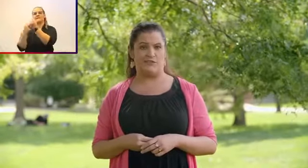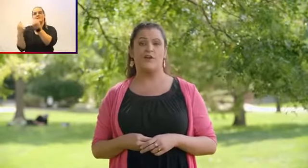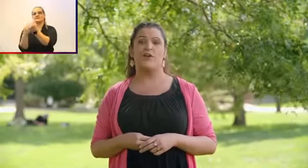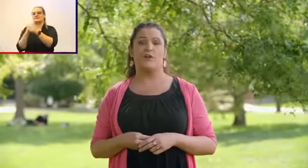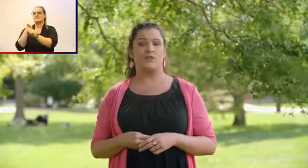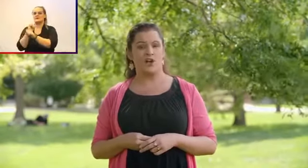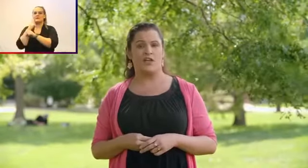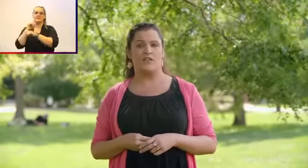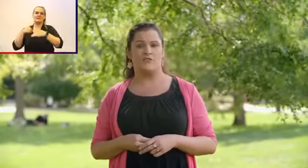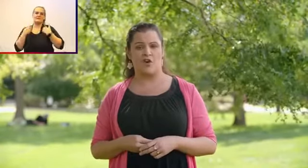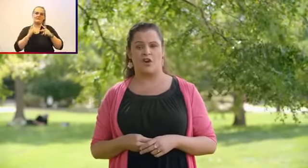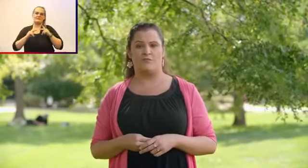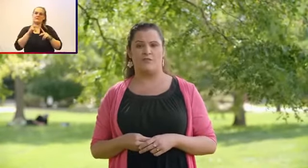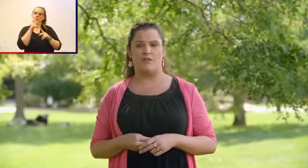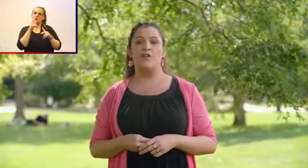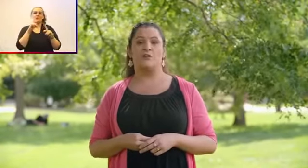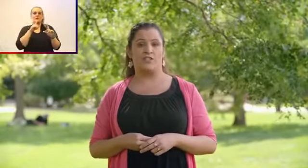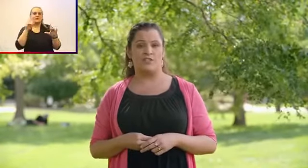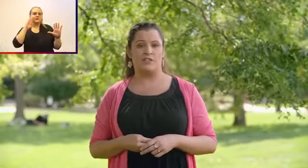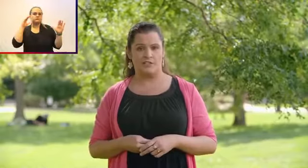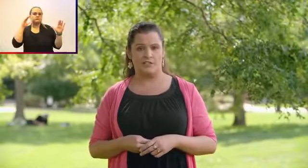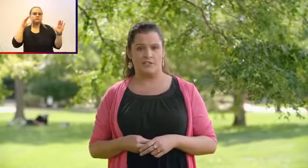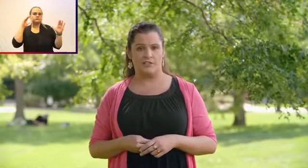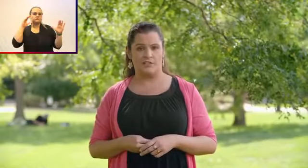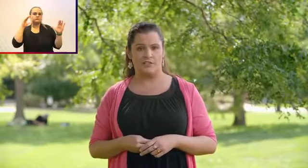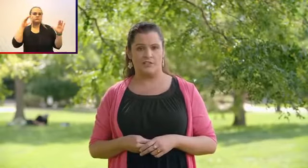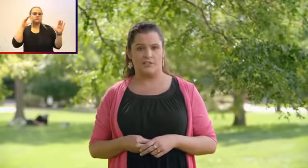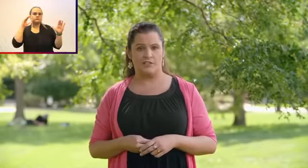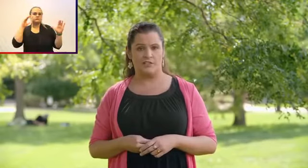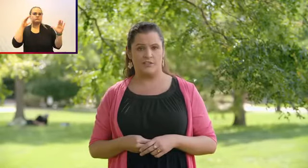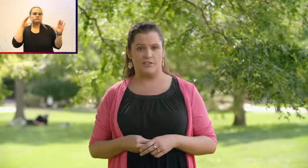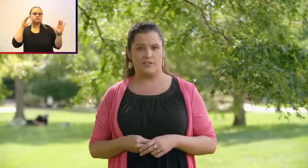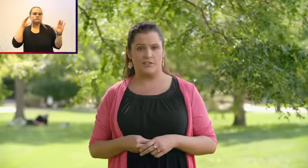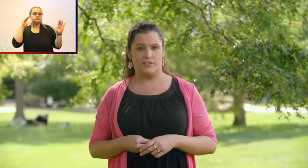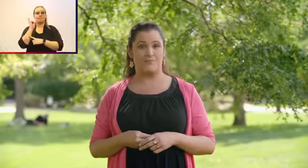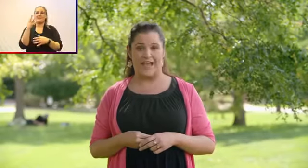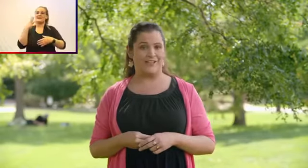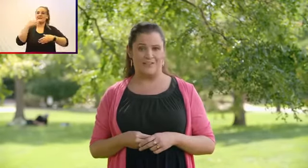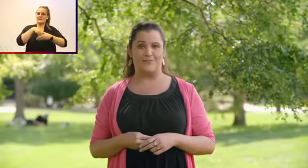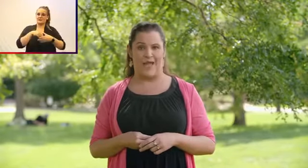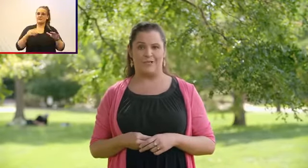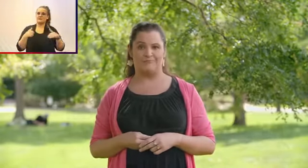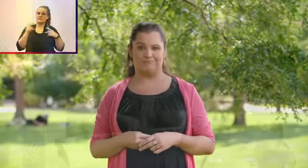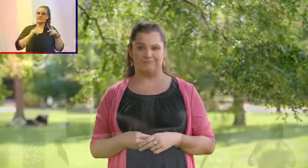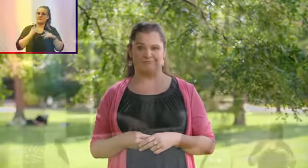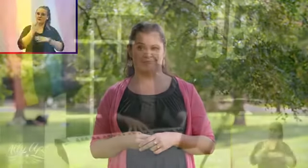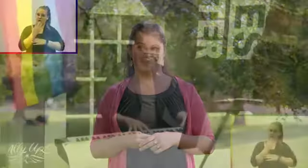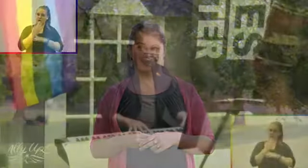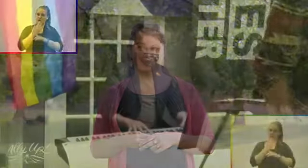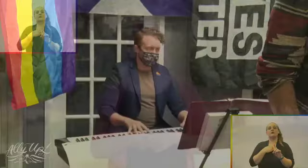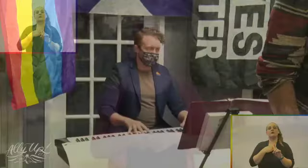to youth who are targeted for harm, which includes our youth of color, because Black Lives Matter.